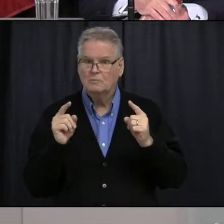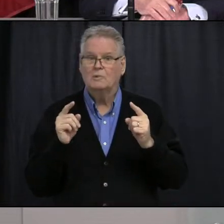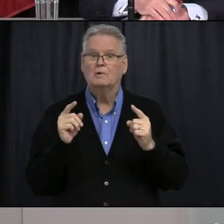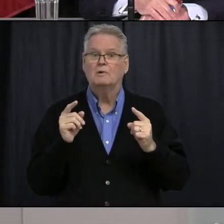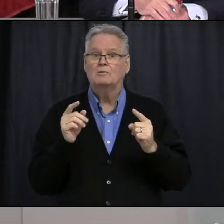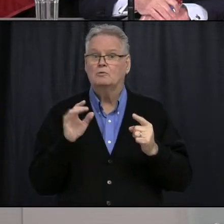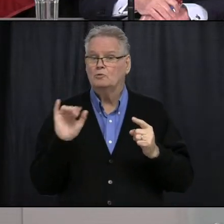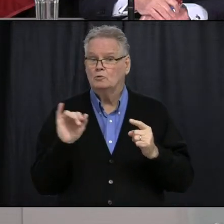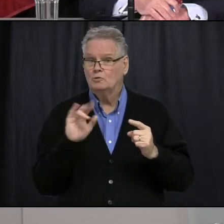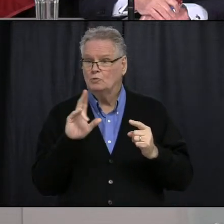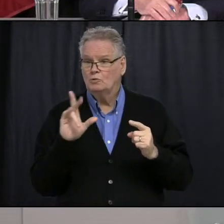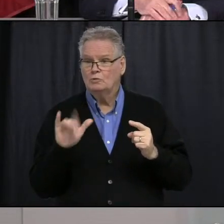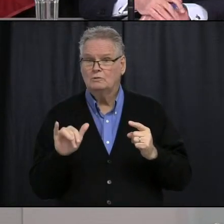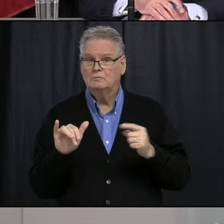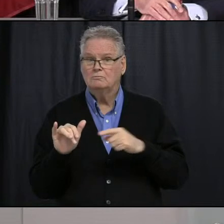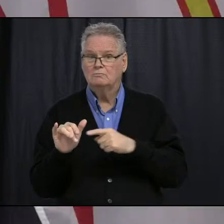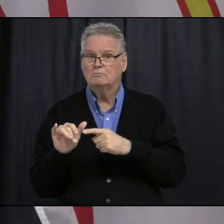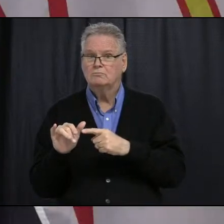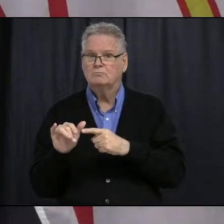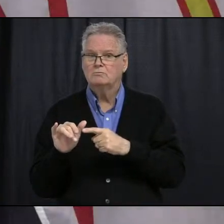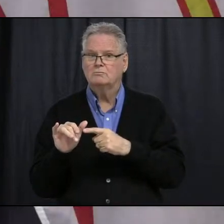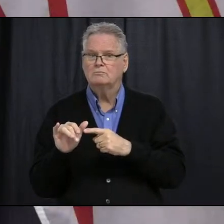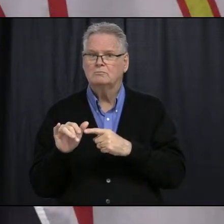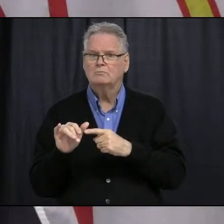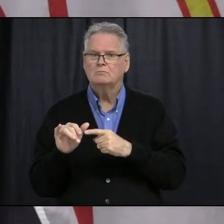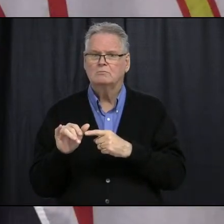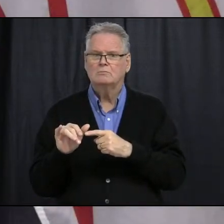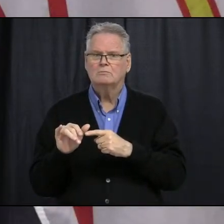the rest of Canada?